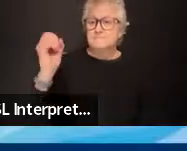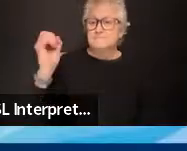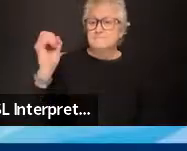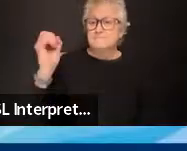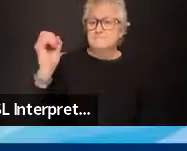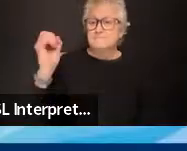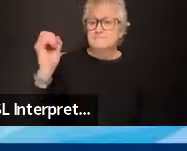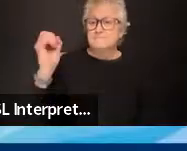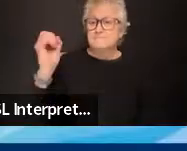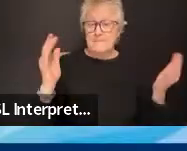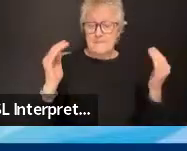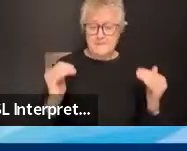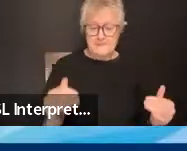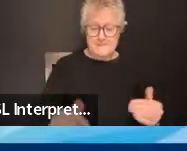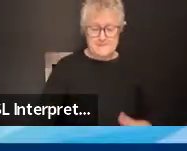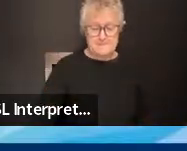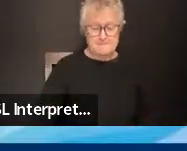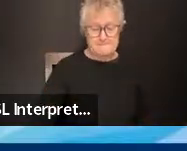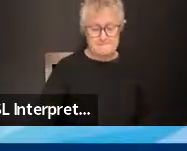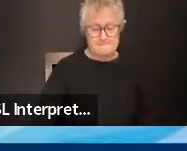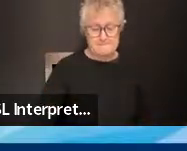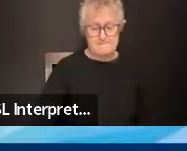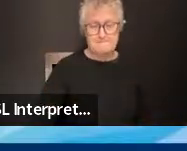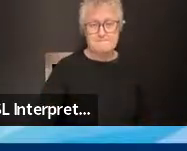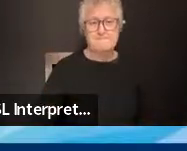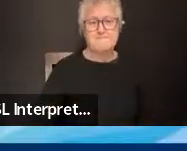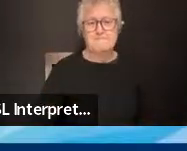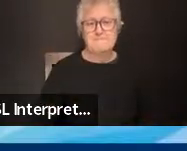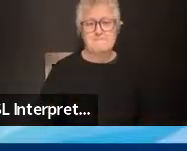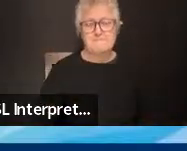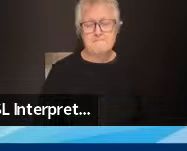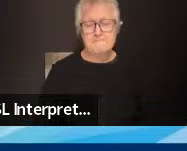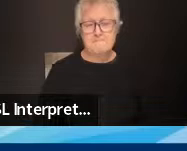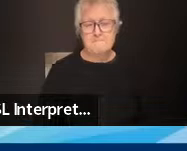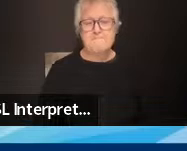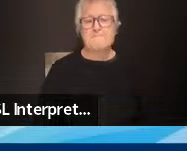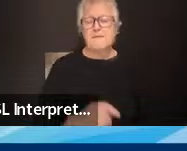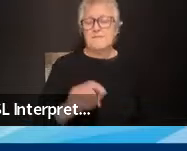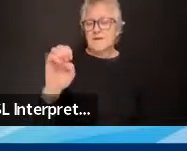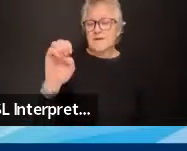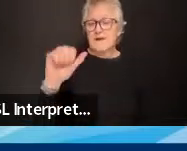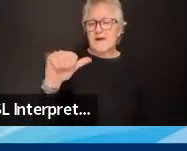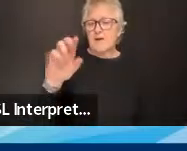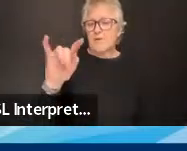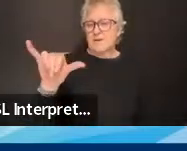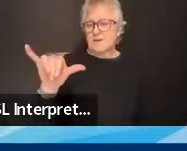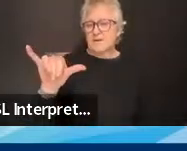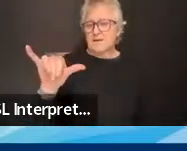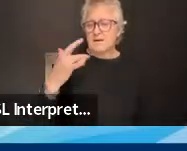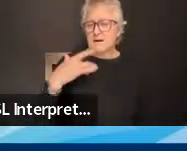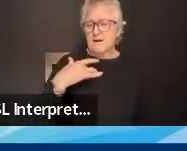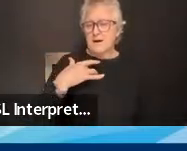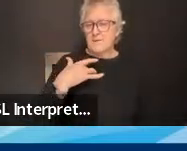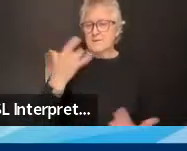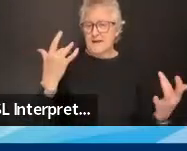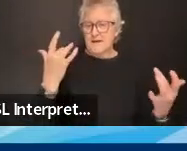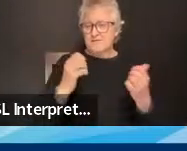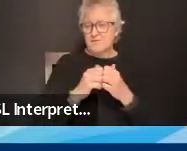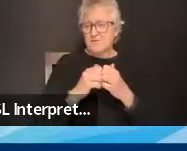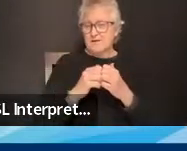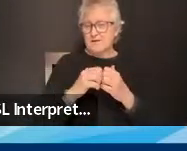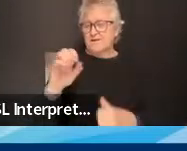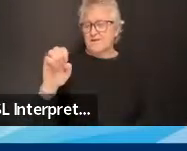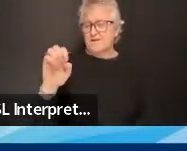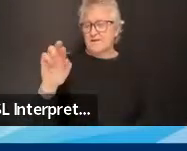slides. So we have our equity updates with Erica. Thank you so much,